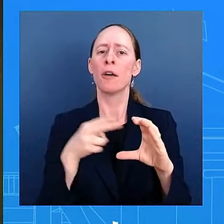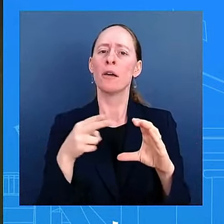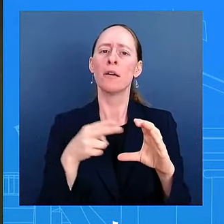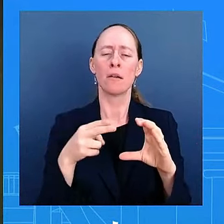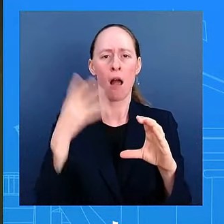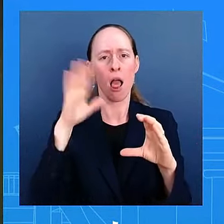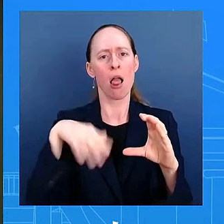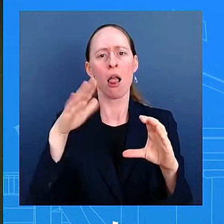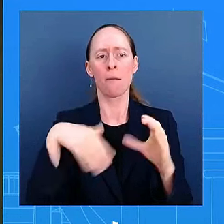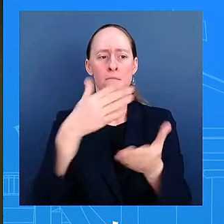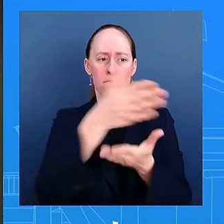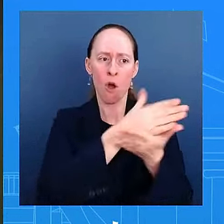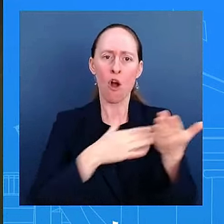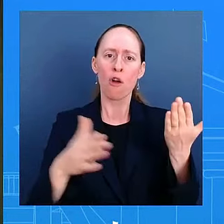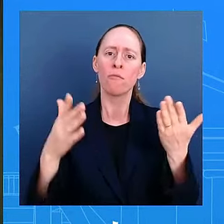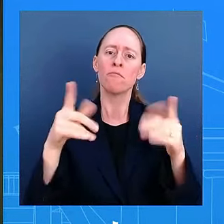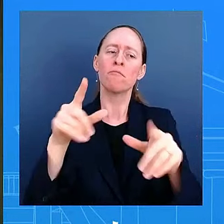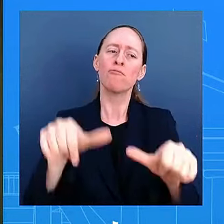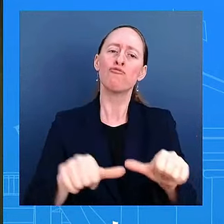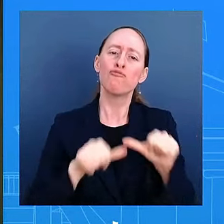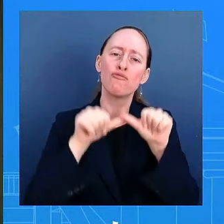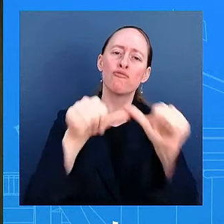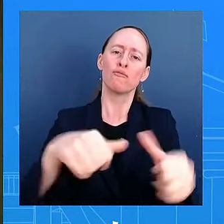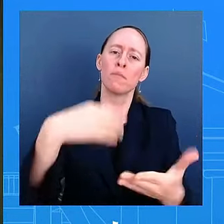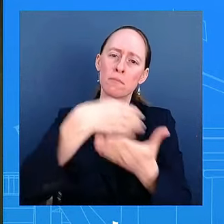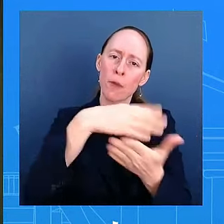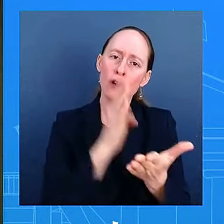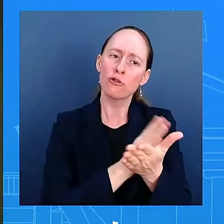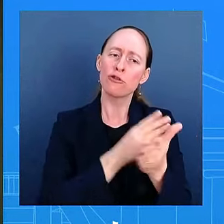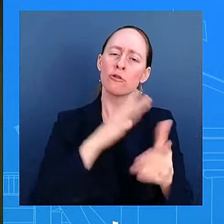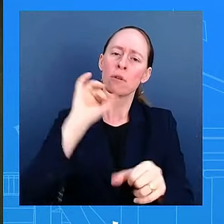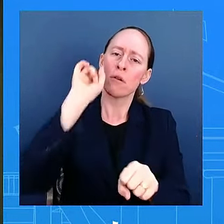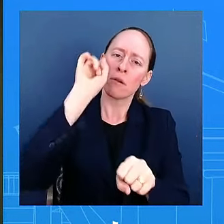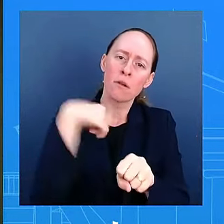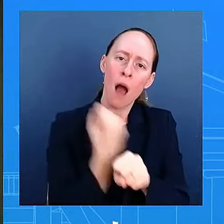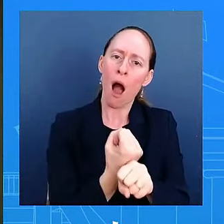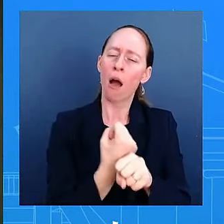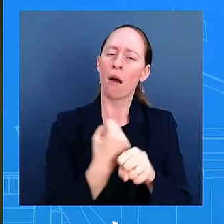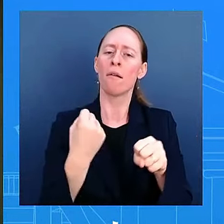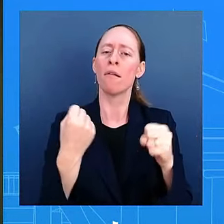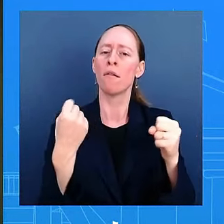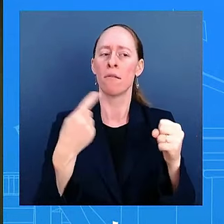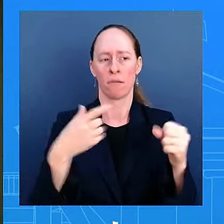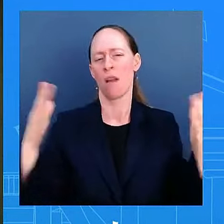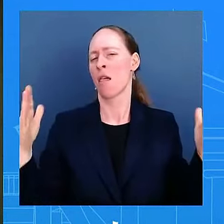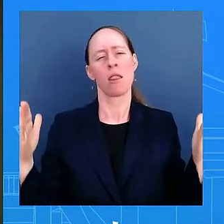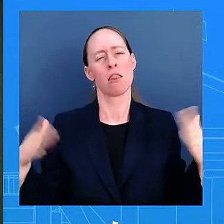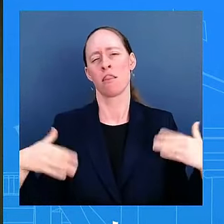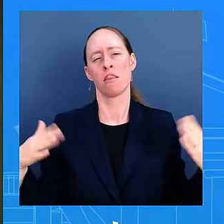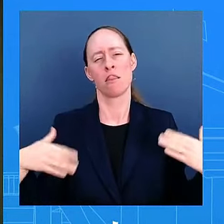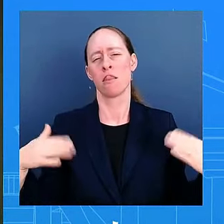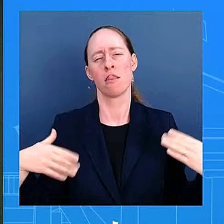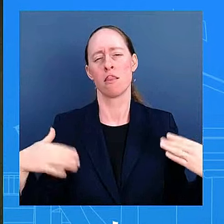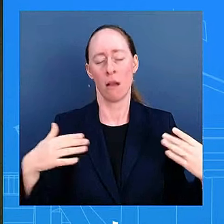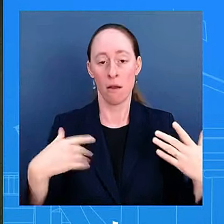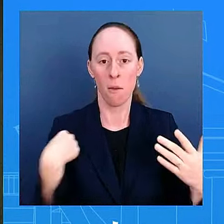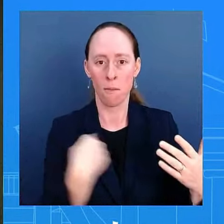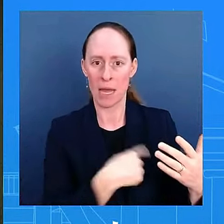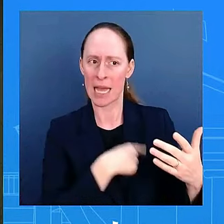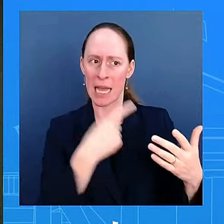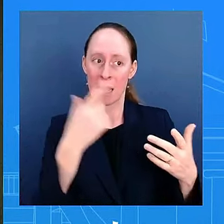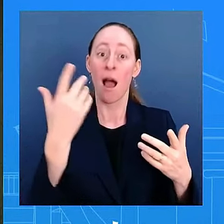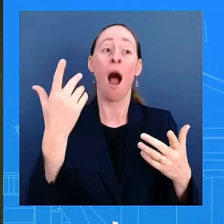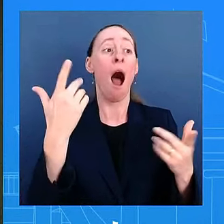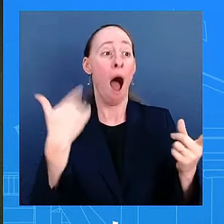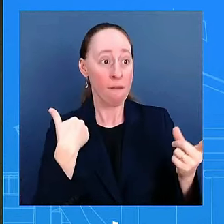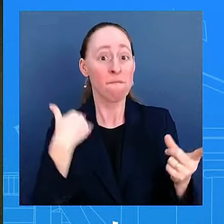need real budgets upon which we can rely and upon which we can predicate responsible financial planning